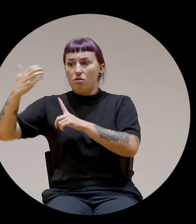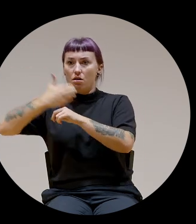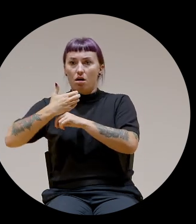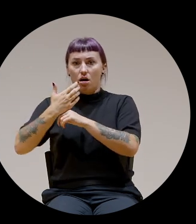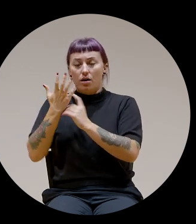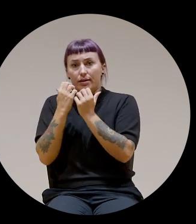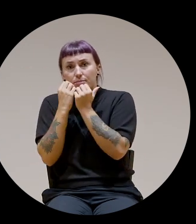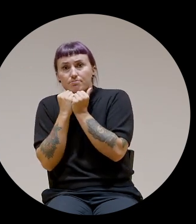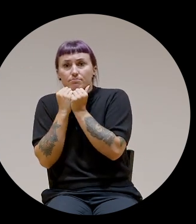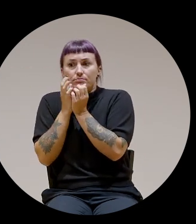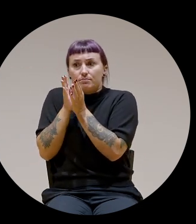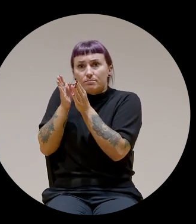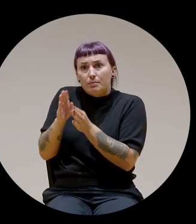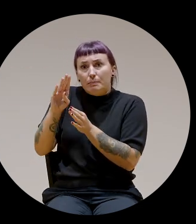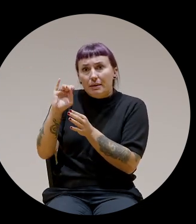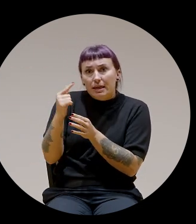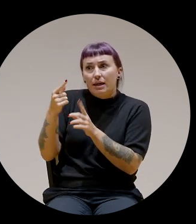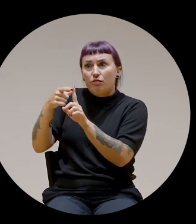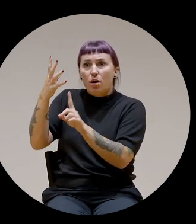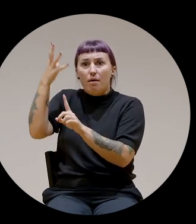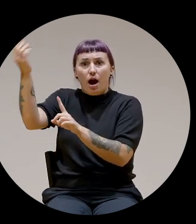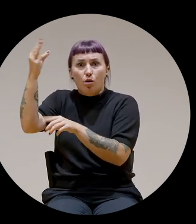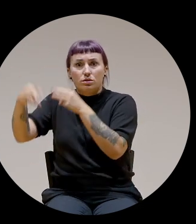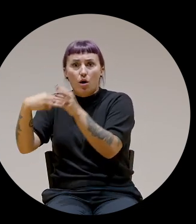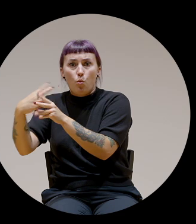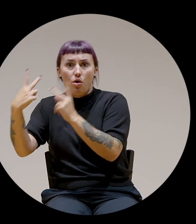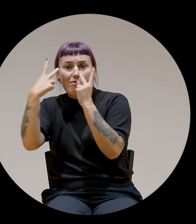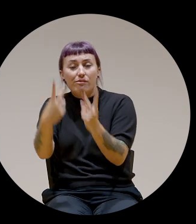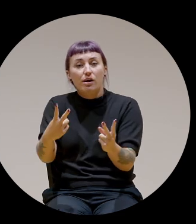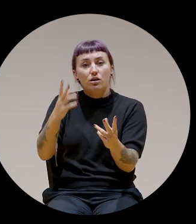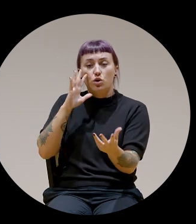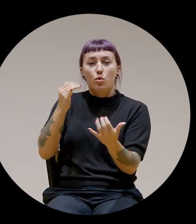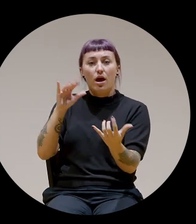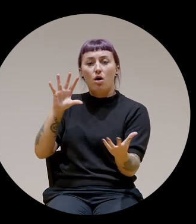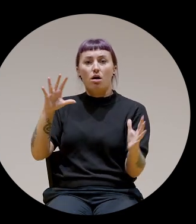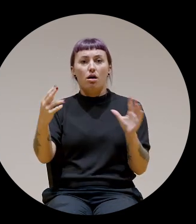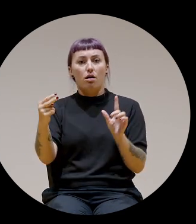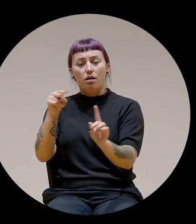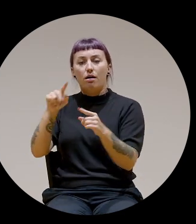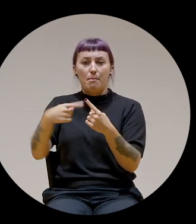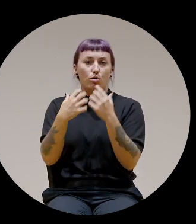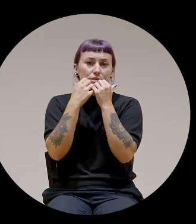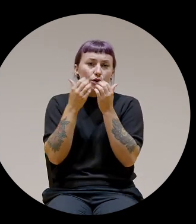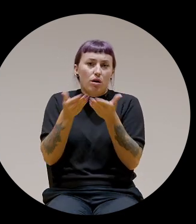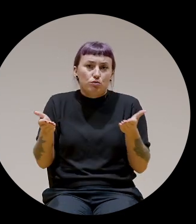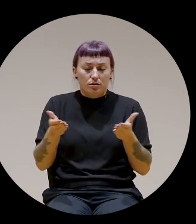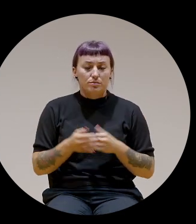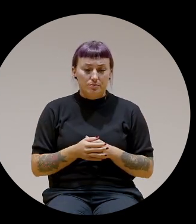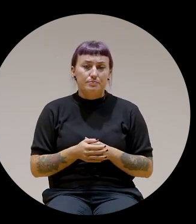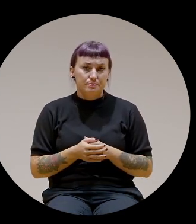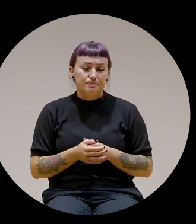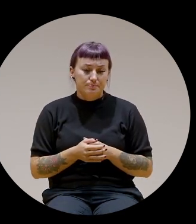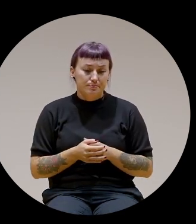a sacred being that comes in from the outside world. So there's a big reorientation now about sacred objects